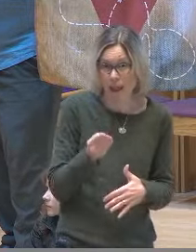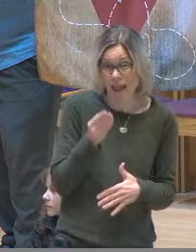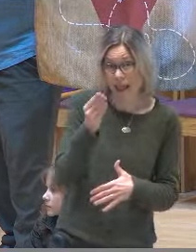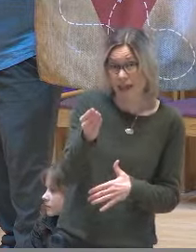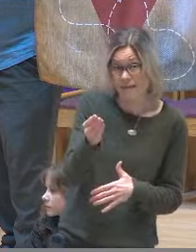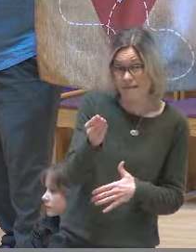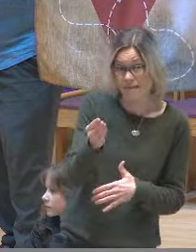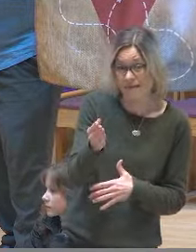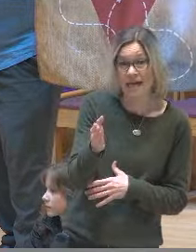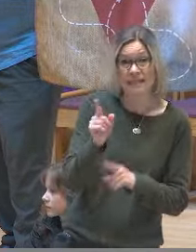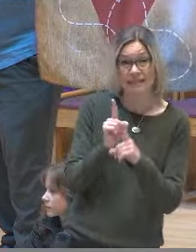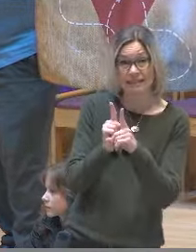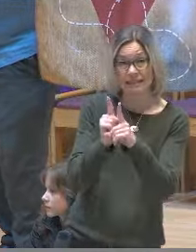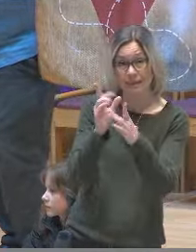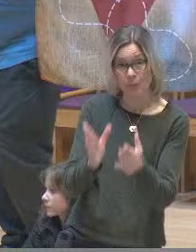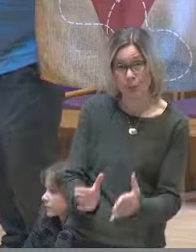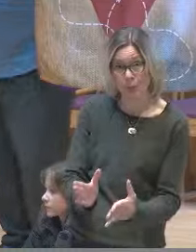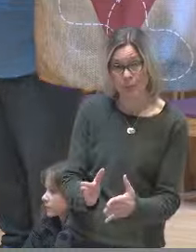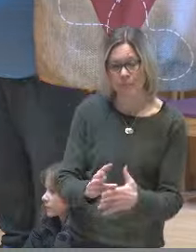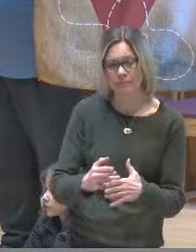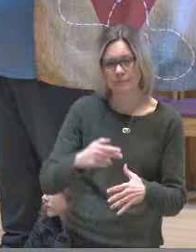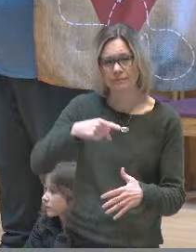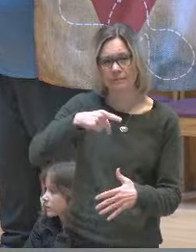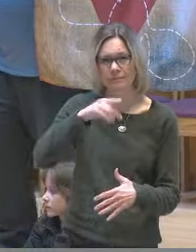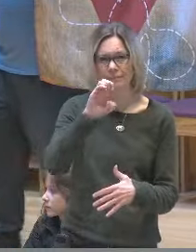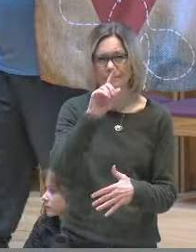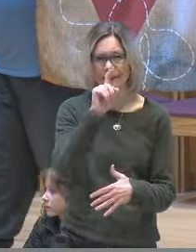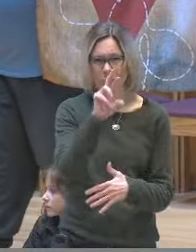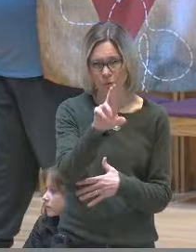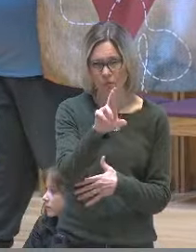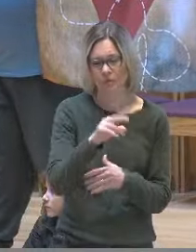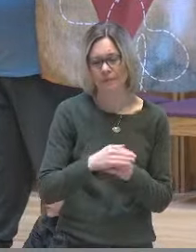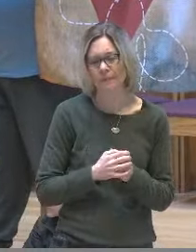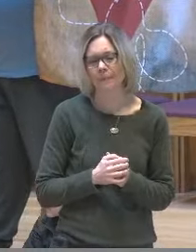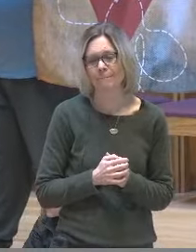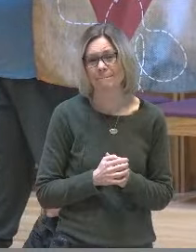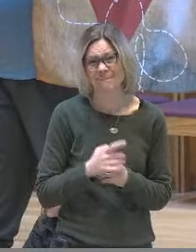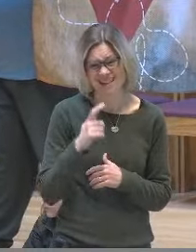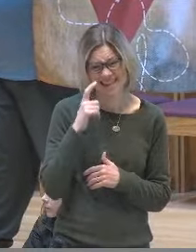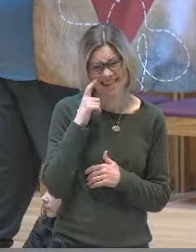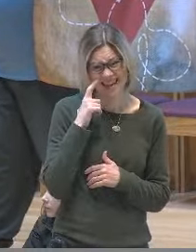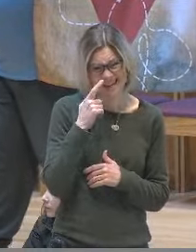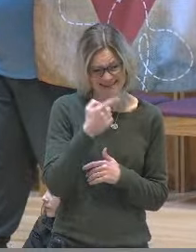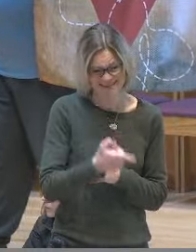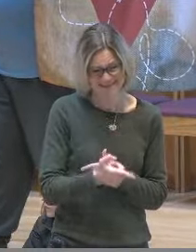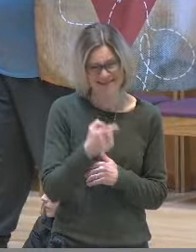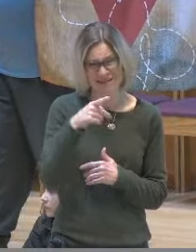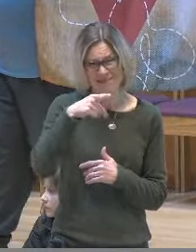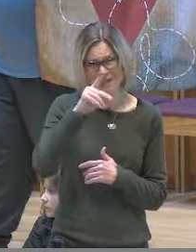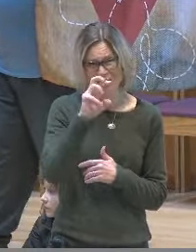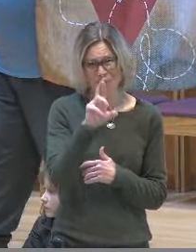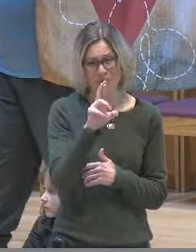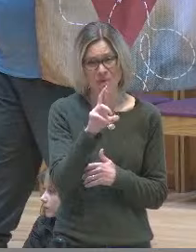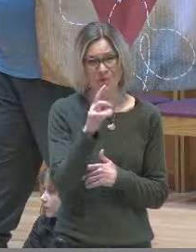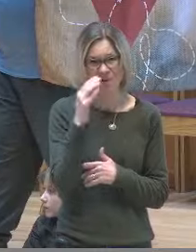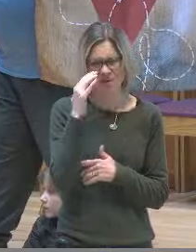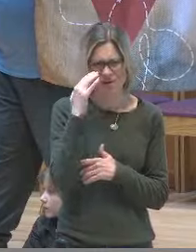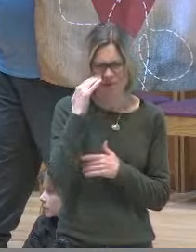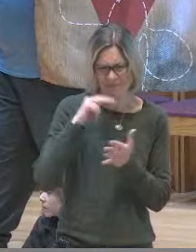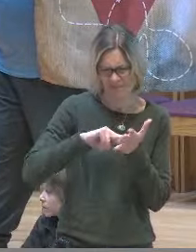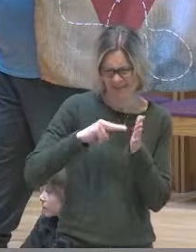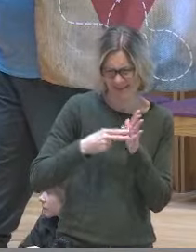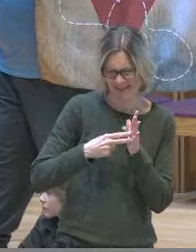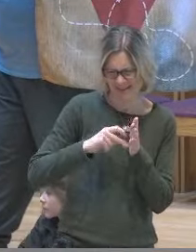A disciple, yes, Peter, our disciple, way to go. Now, do you think Peter knew what Jesus was talking about by, here are the keys to the